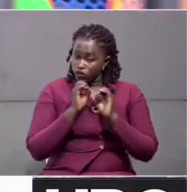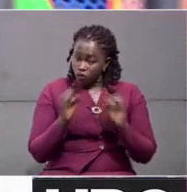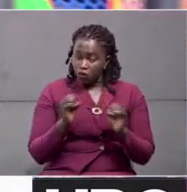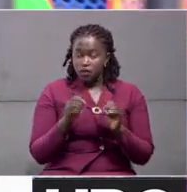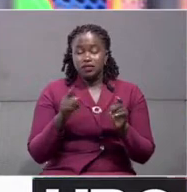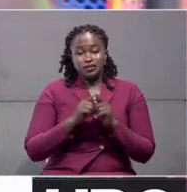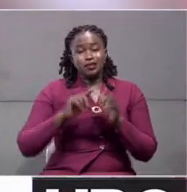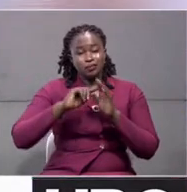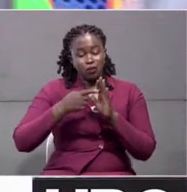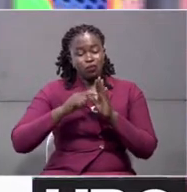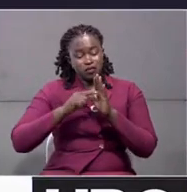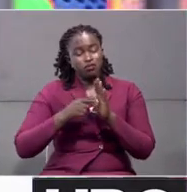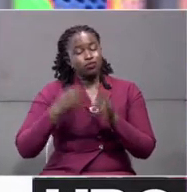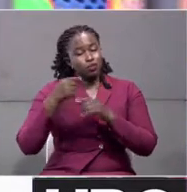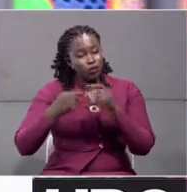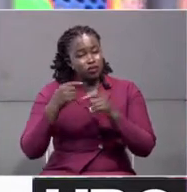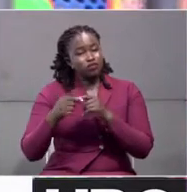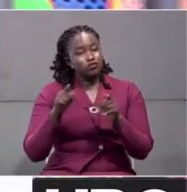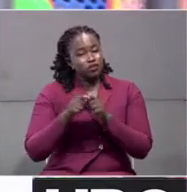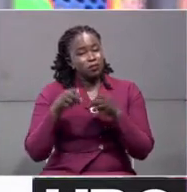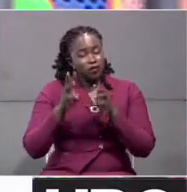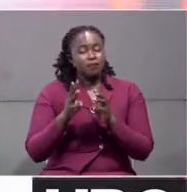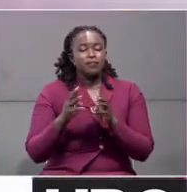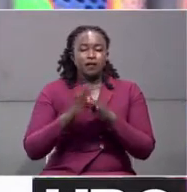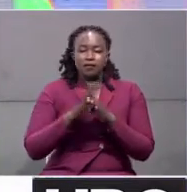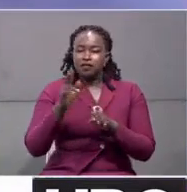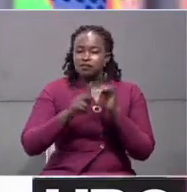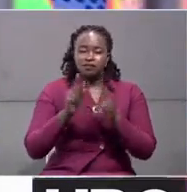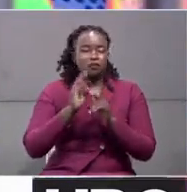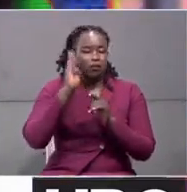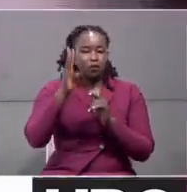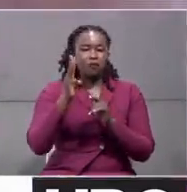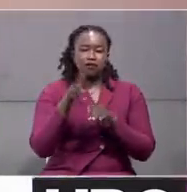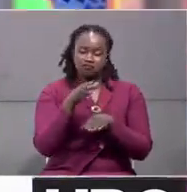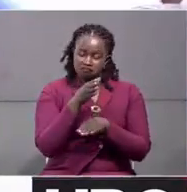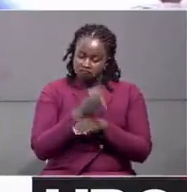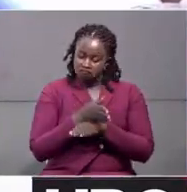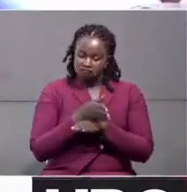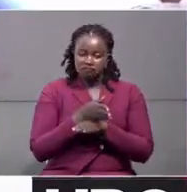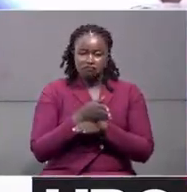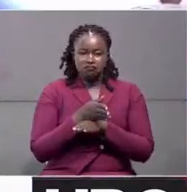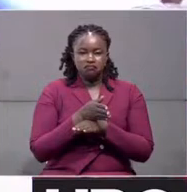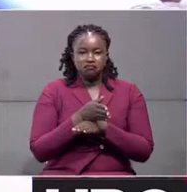conditions continue like this, the traders will be forced out of business.